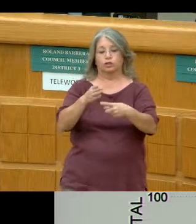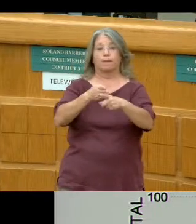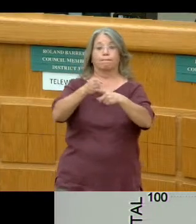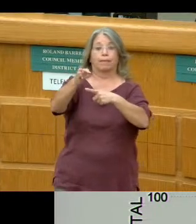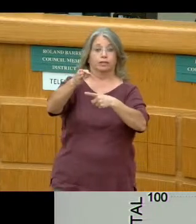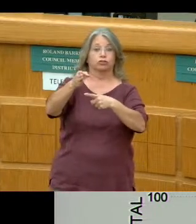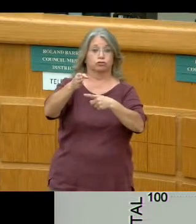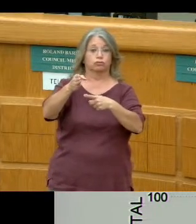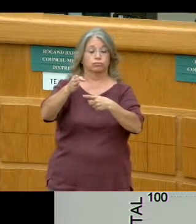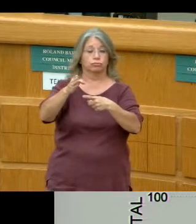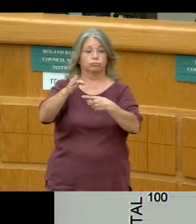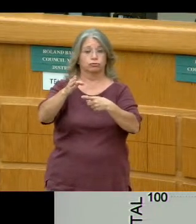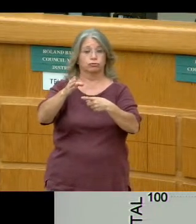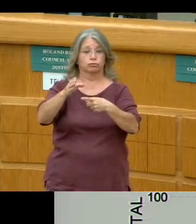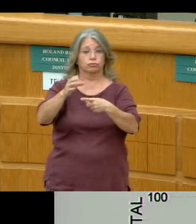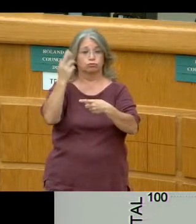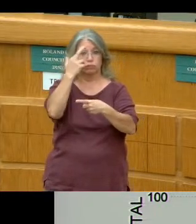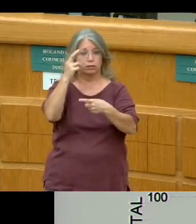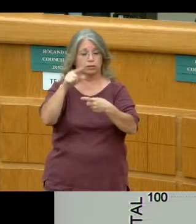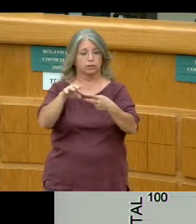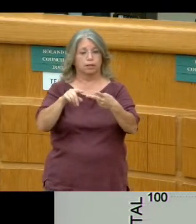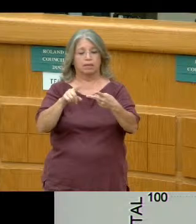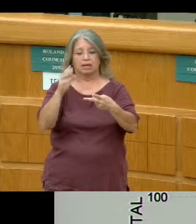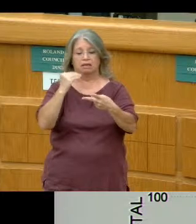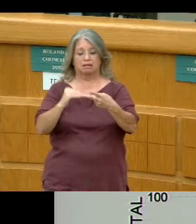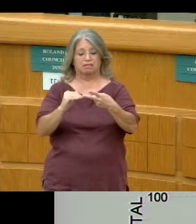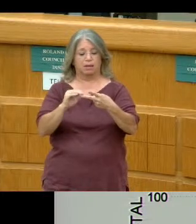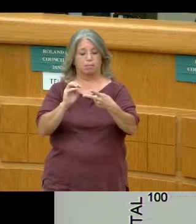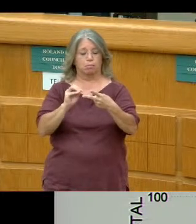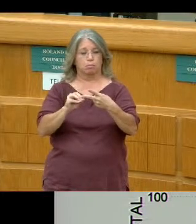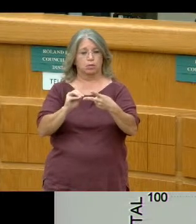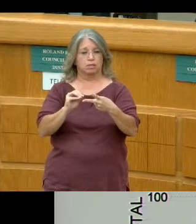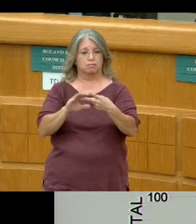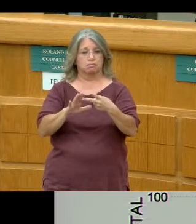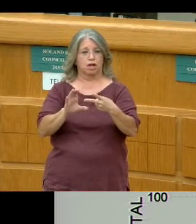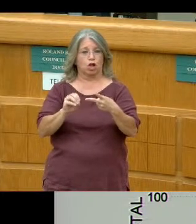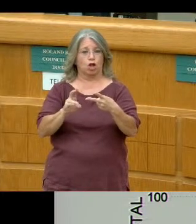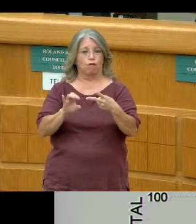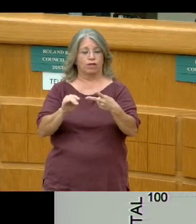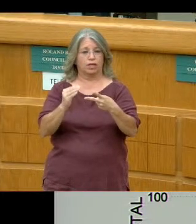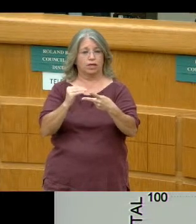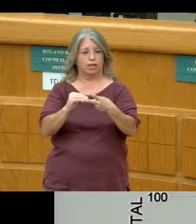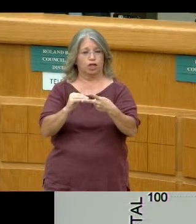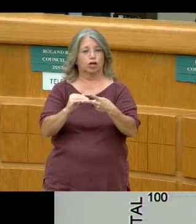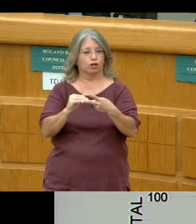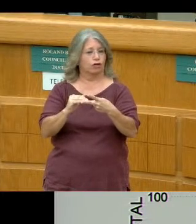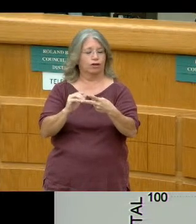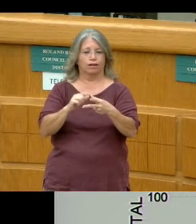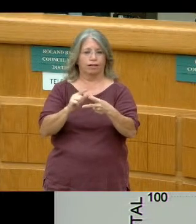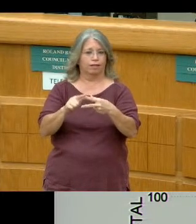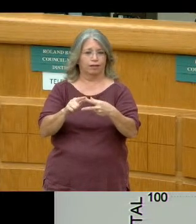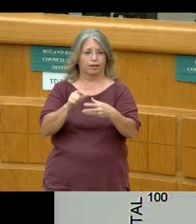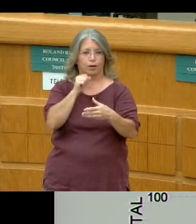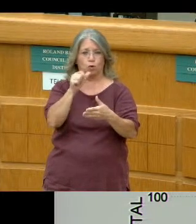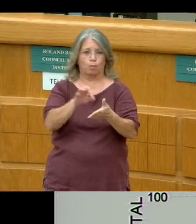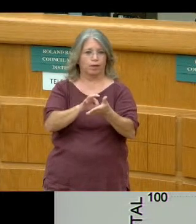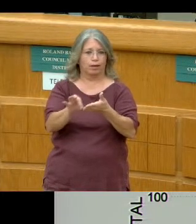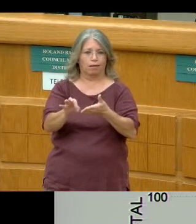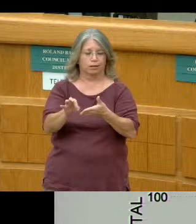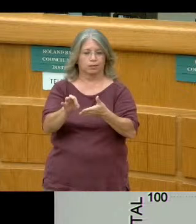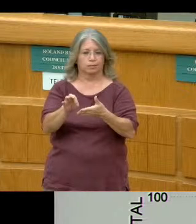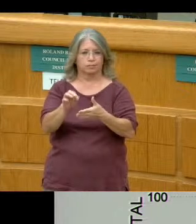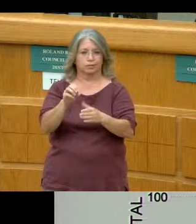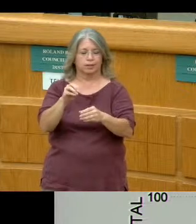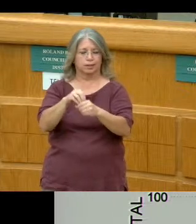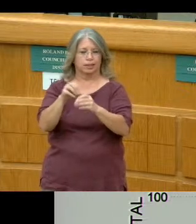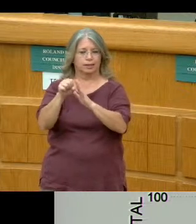causes, then it doesn't get counted with the state's method now. And so if you do see discrepancies in the number after the numbers